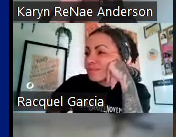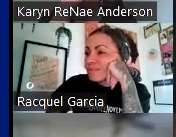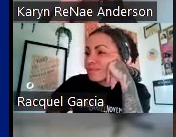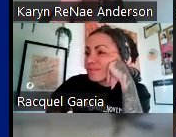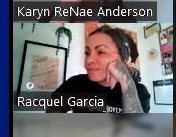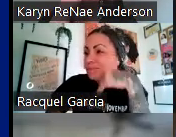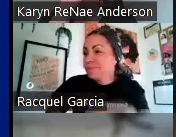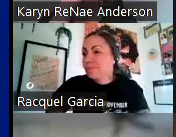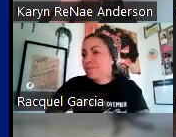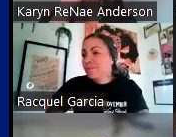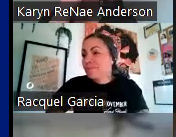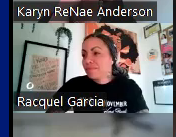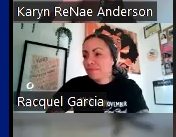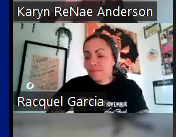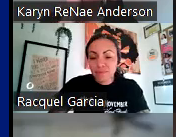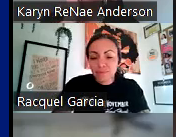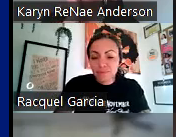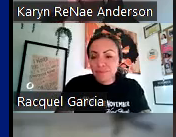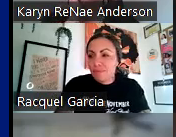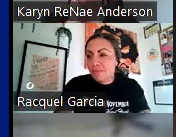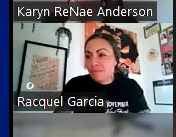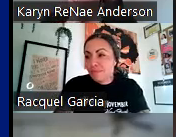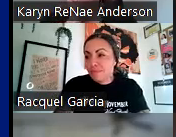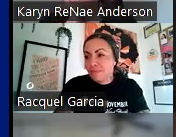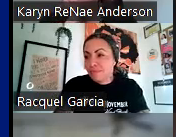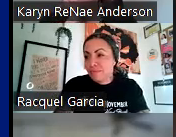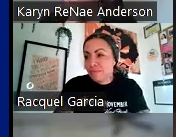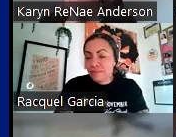Catherine Washington, Present.